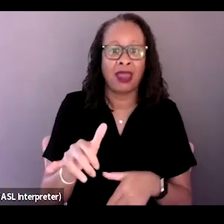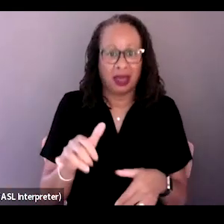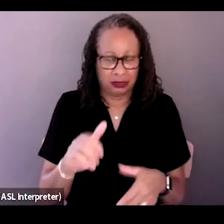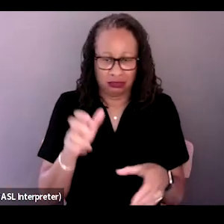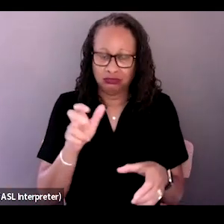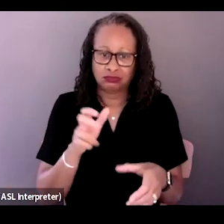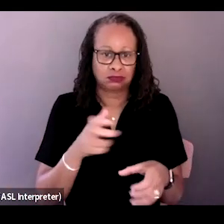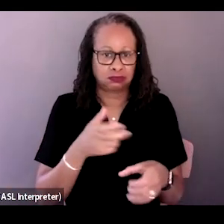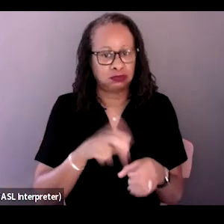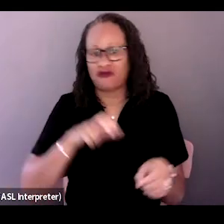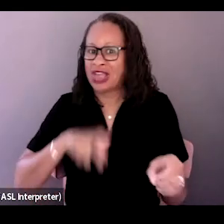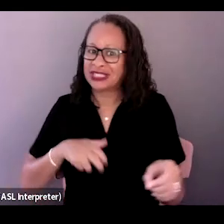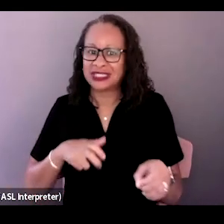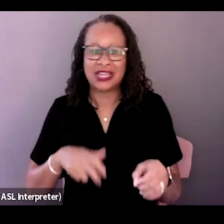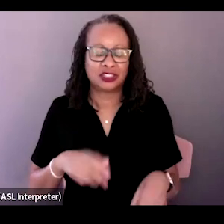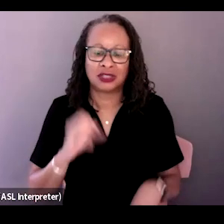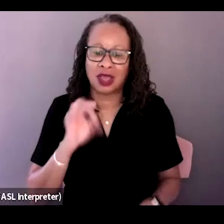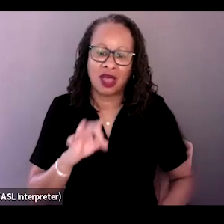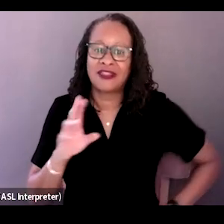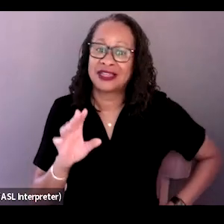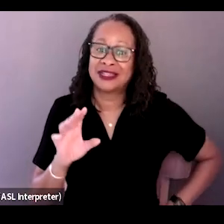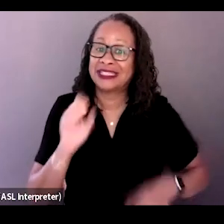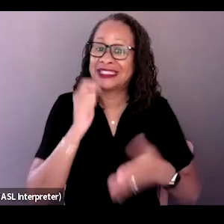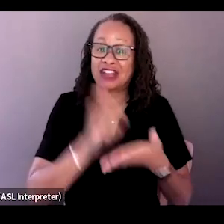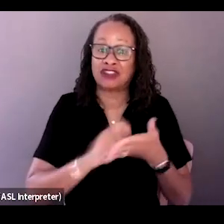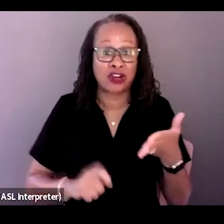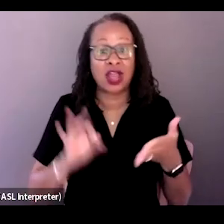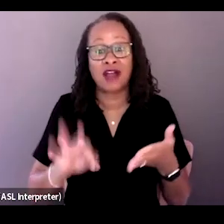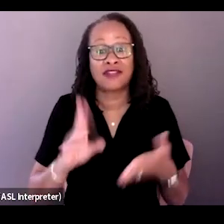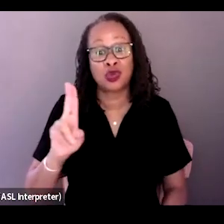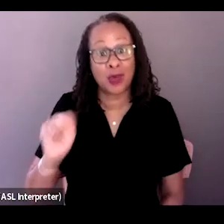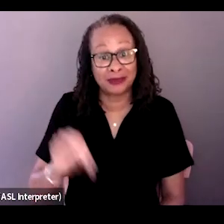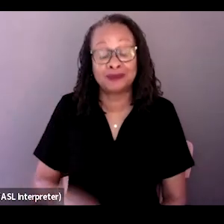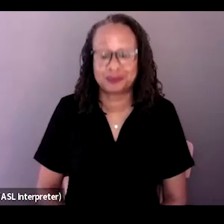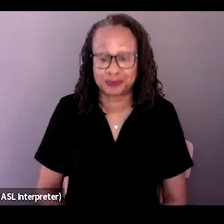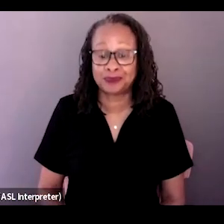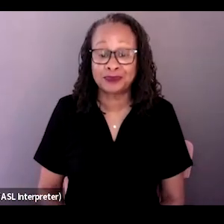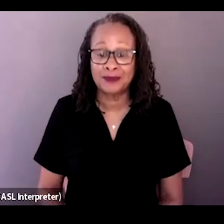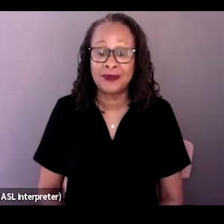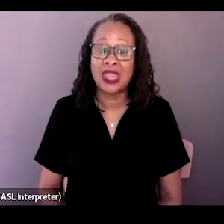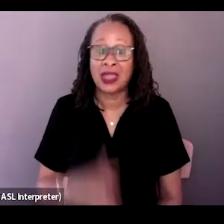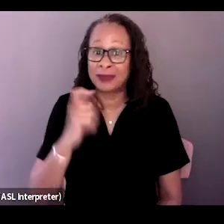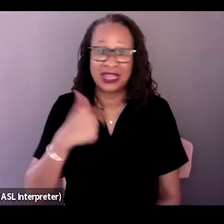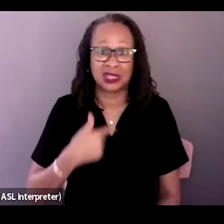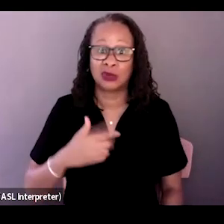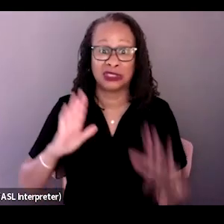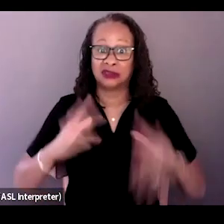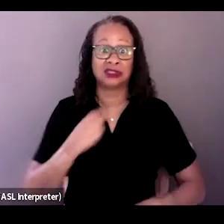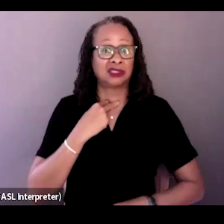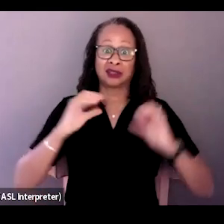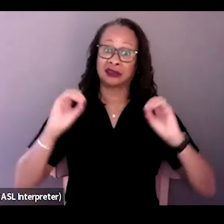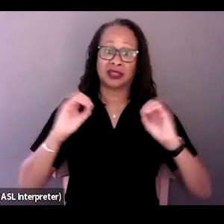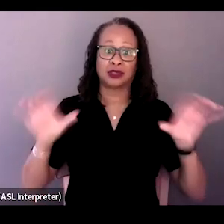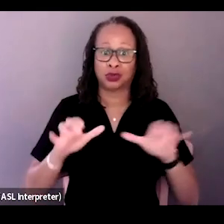of Dag Hammarskjöld, the then Secretary General of the United Nations, because he actually, well, he had his back against the wall, and I have to give it to him. He was the